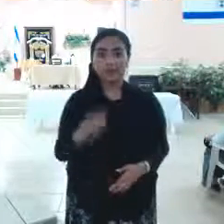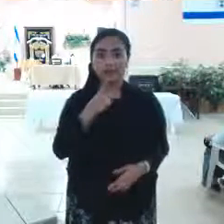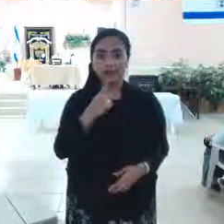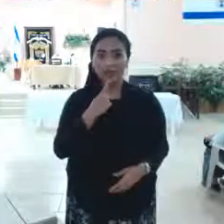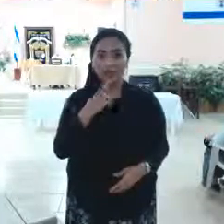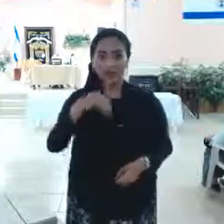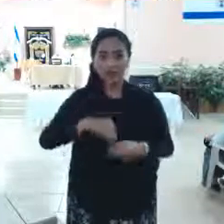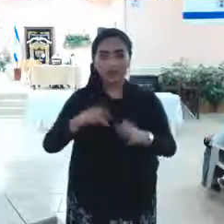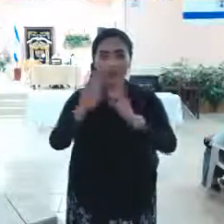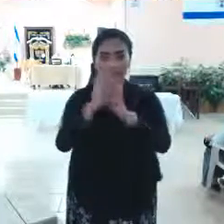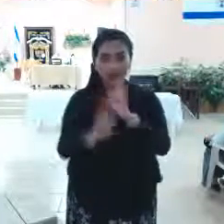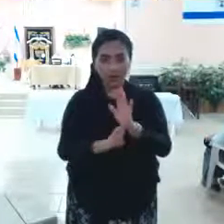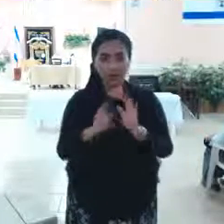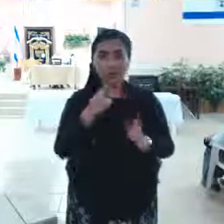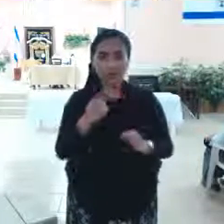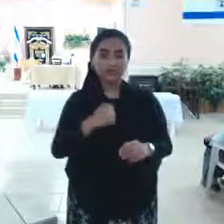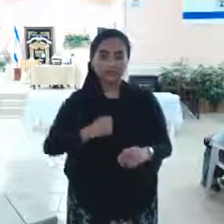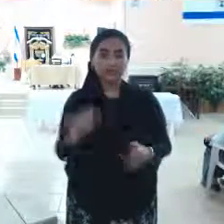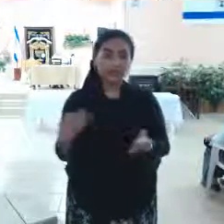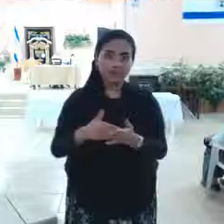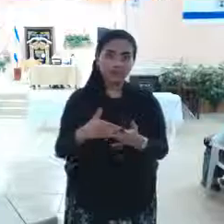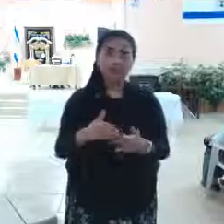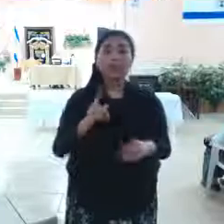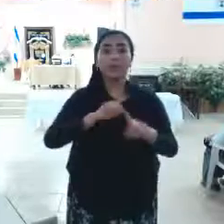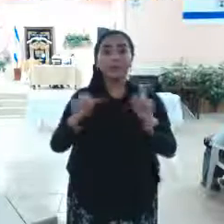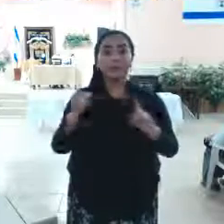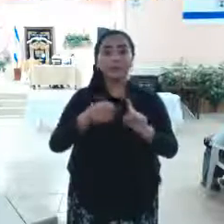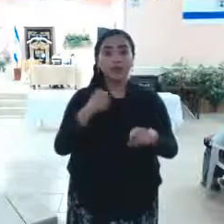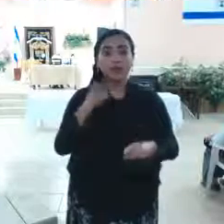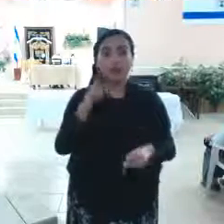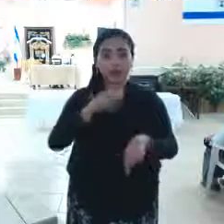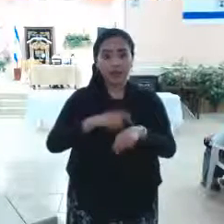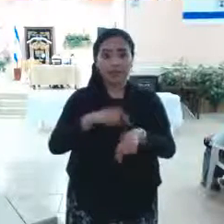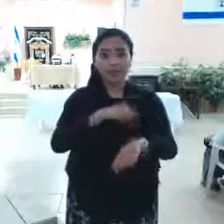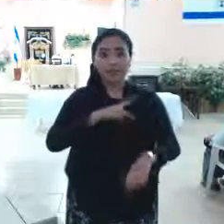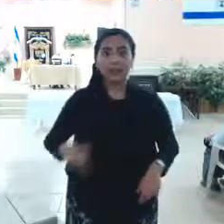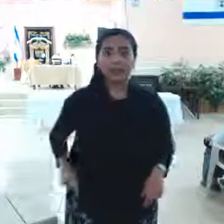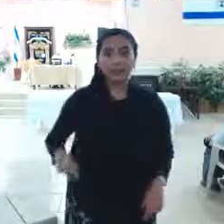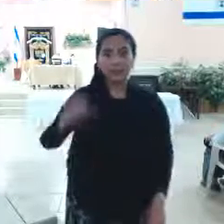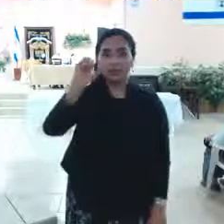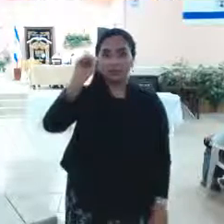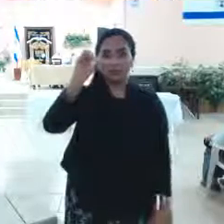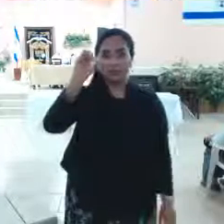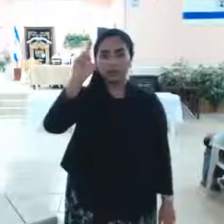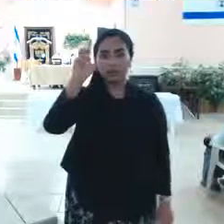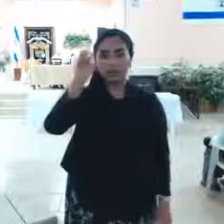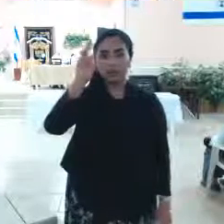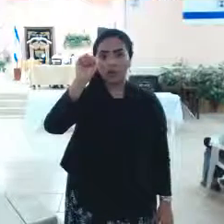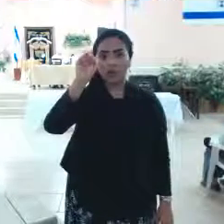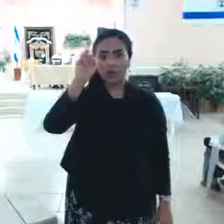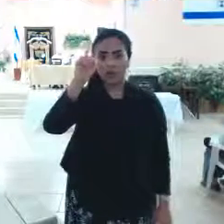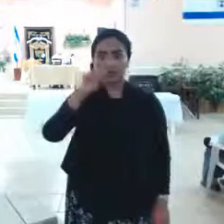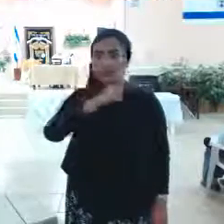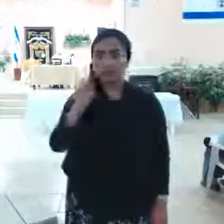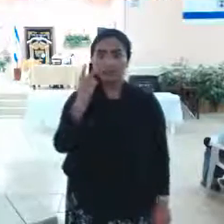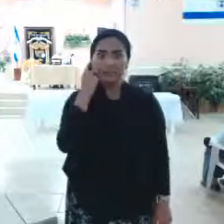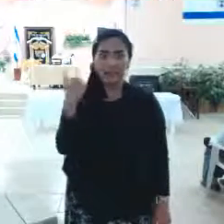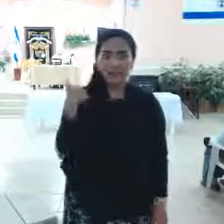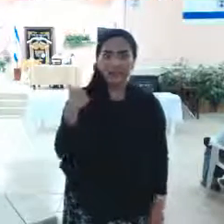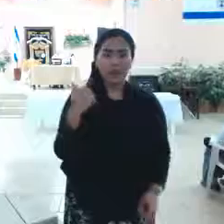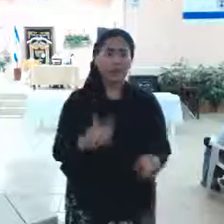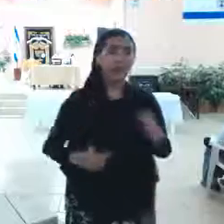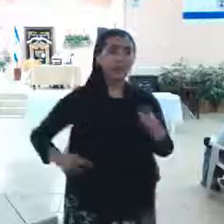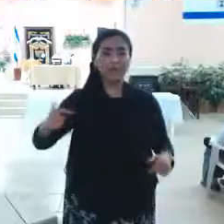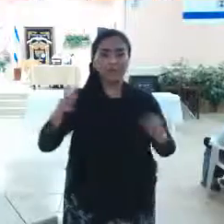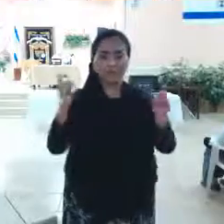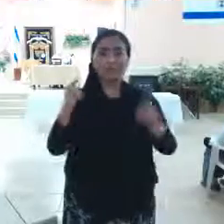Well, the Tanakh, I'm sorry that I'm being repeated, that from the times of King Solomon, there was not a feast like that